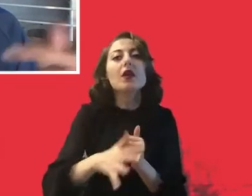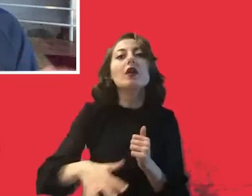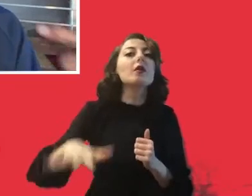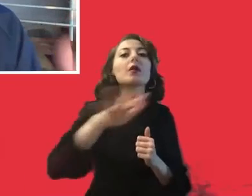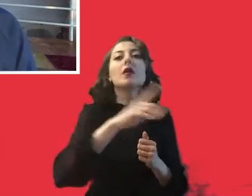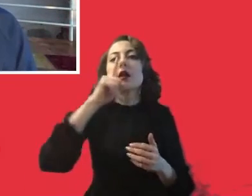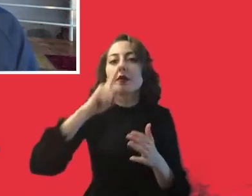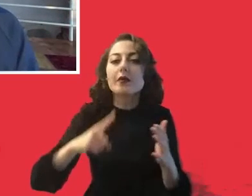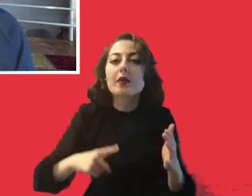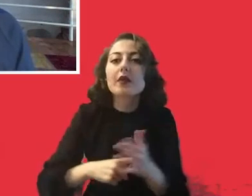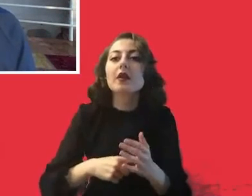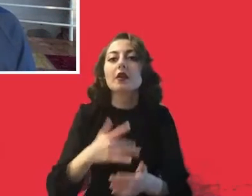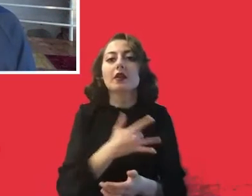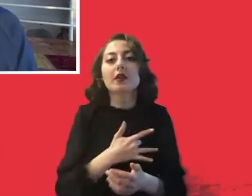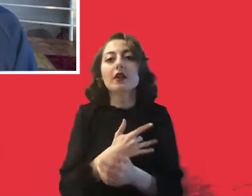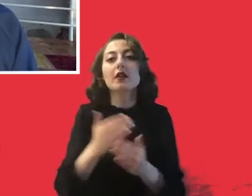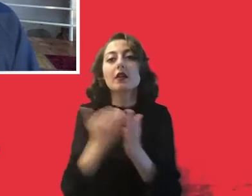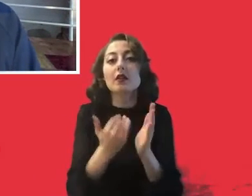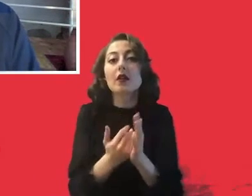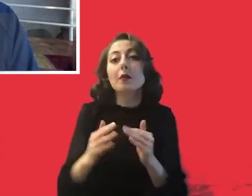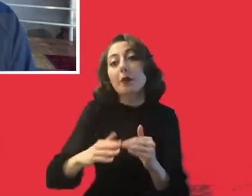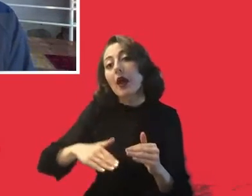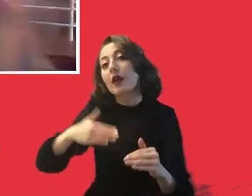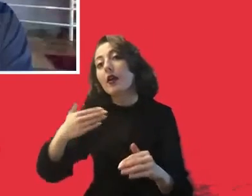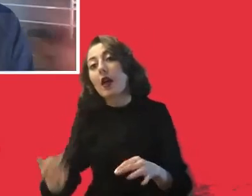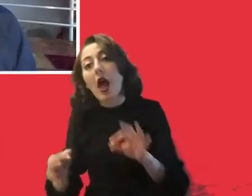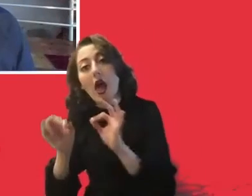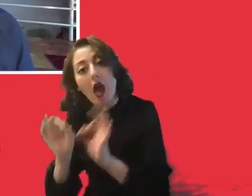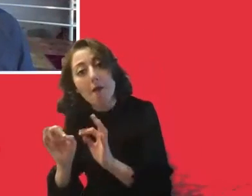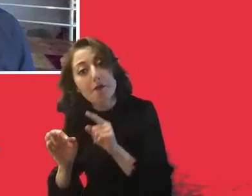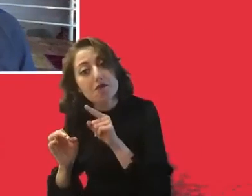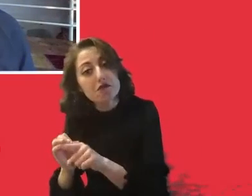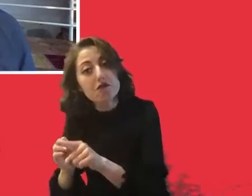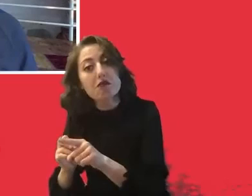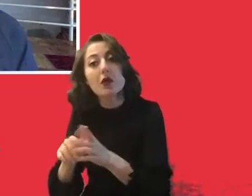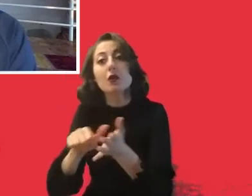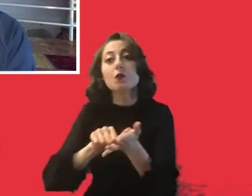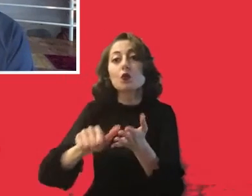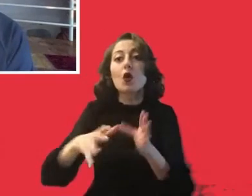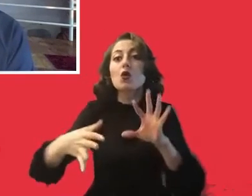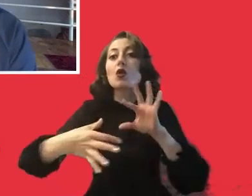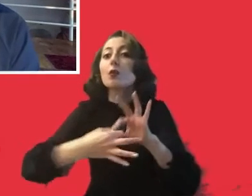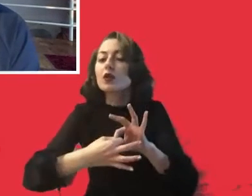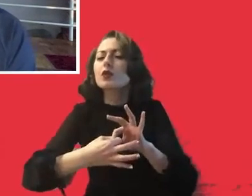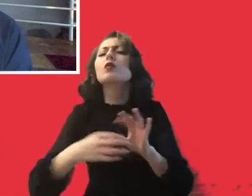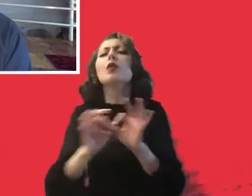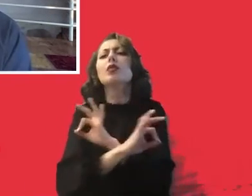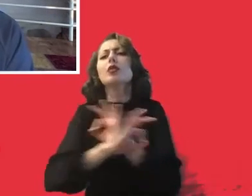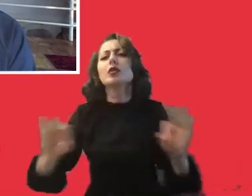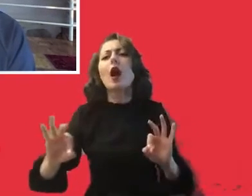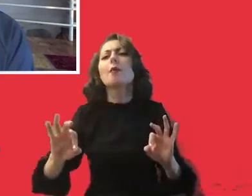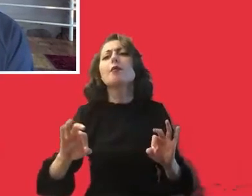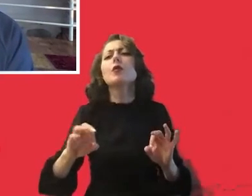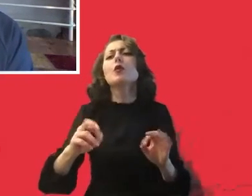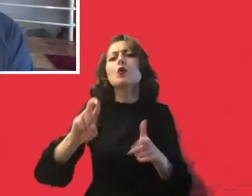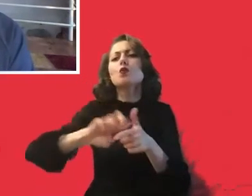You're using sports as a tool, and this is a movement of volunteerism. And on one hand, from the budget size, it is